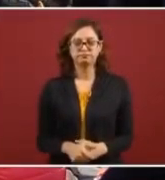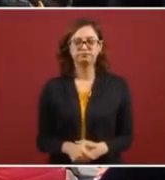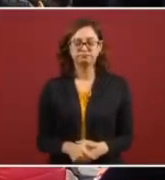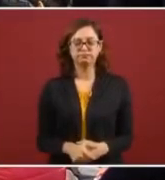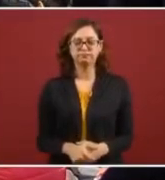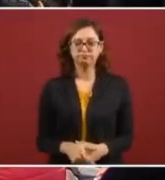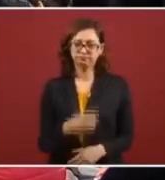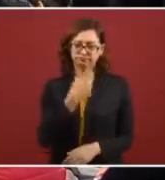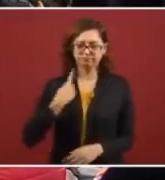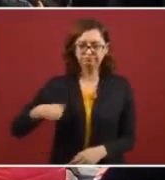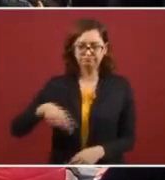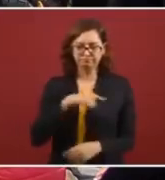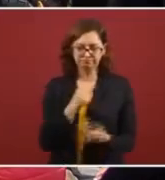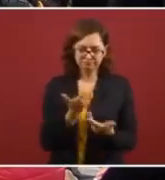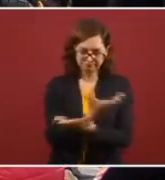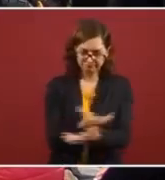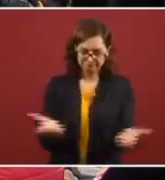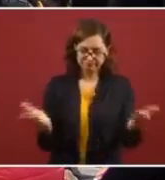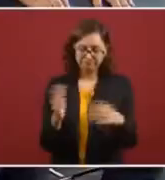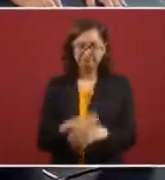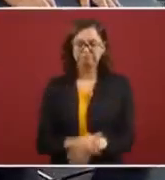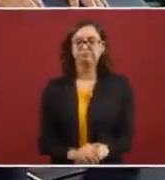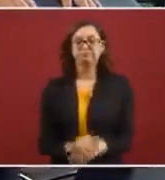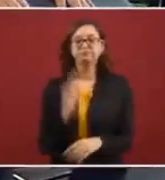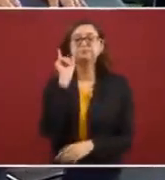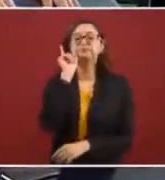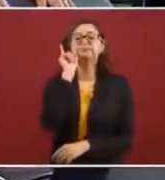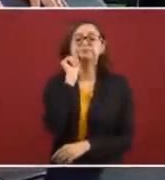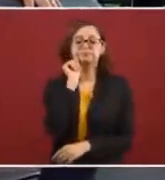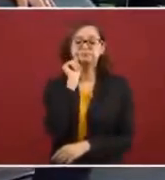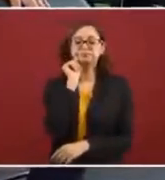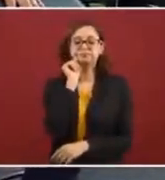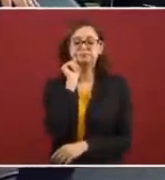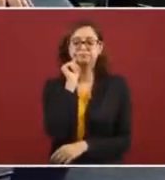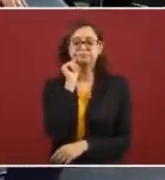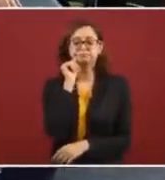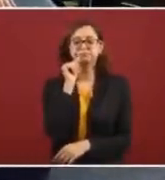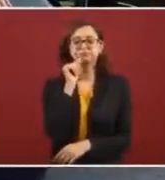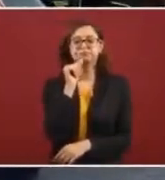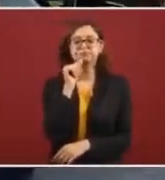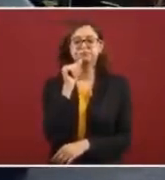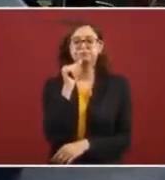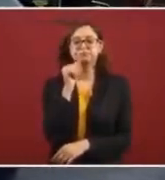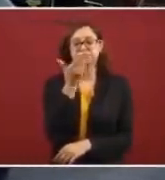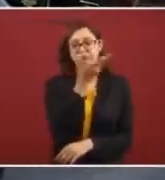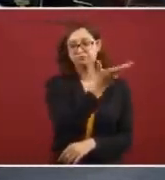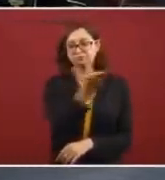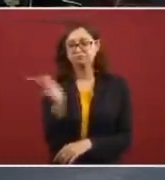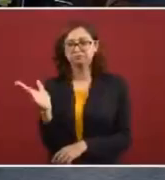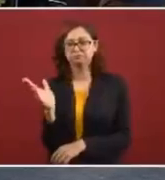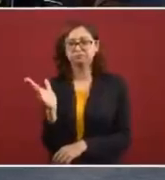loving hug on our behalf. And tomorrow,